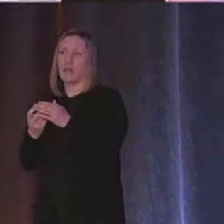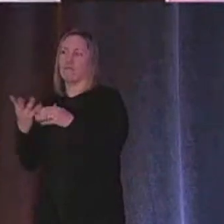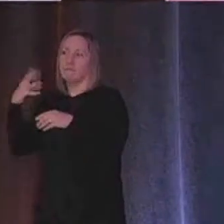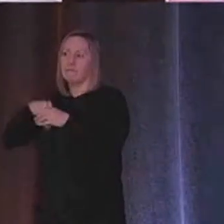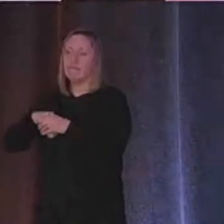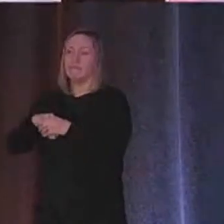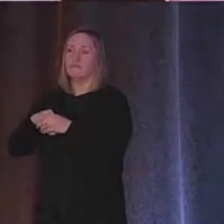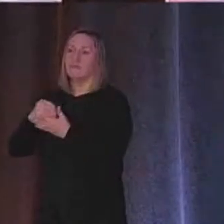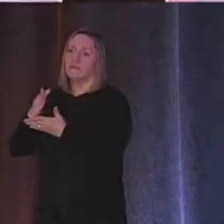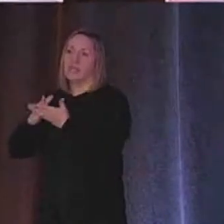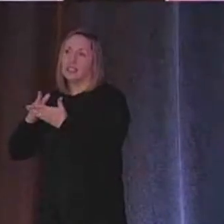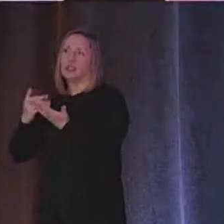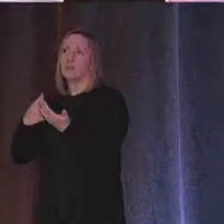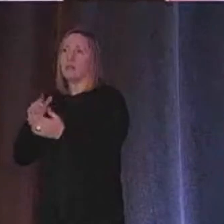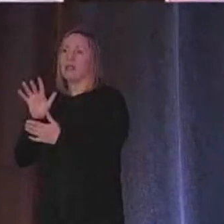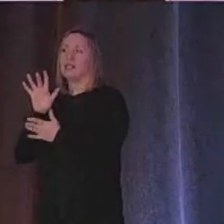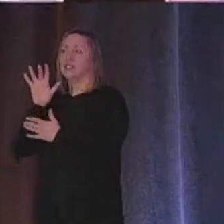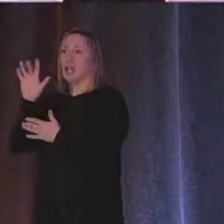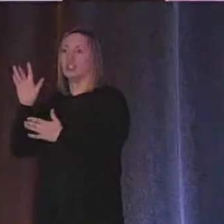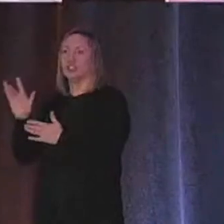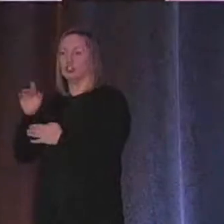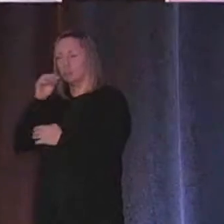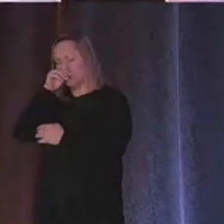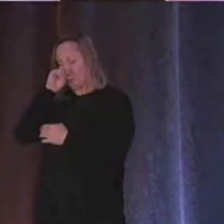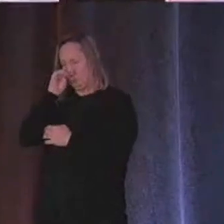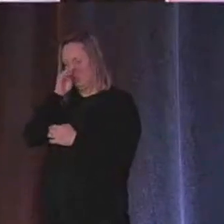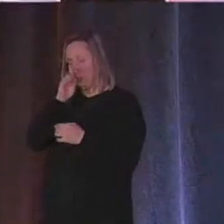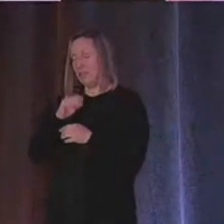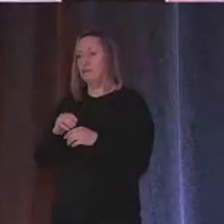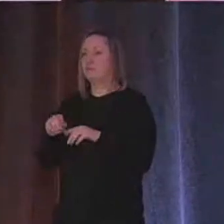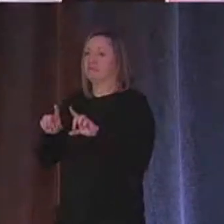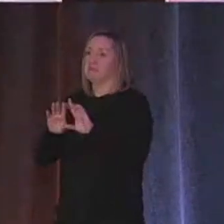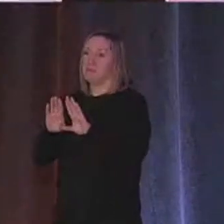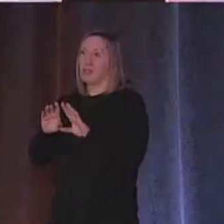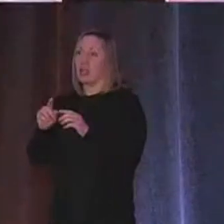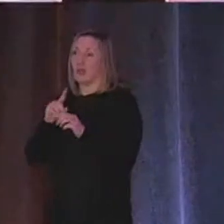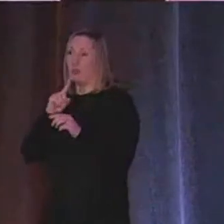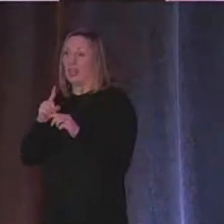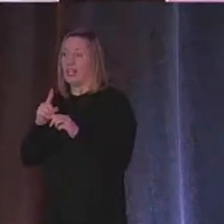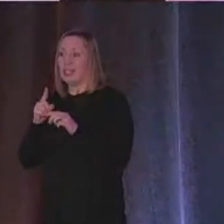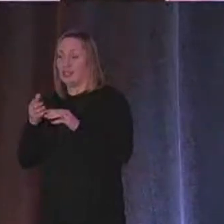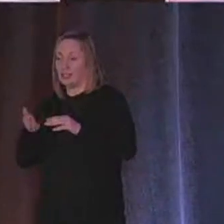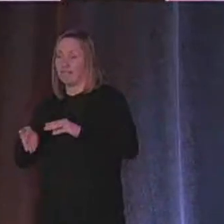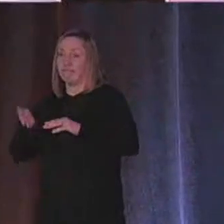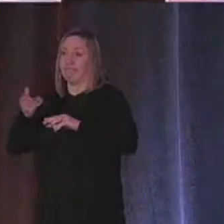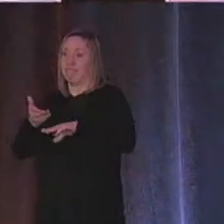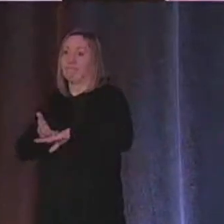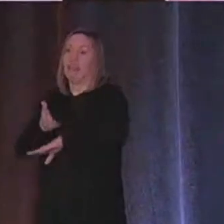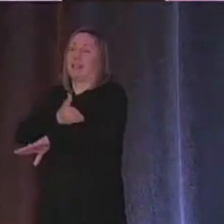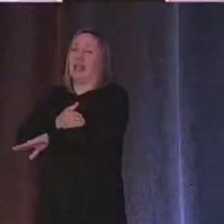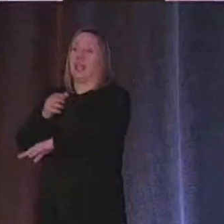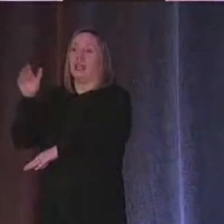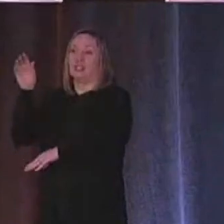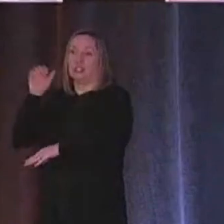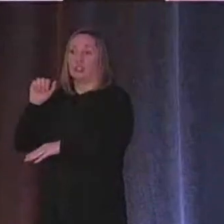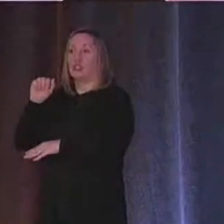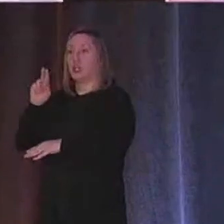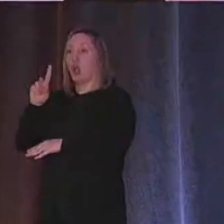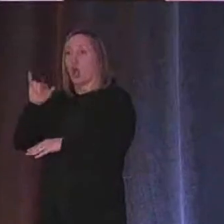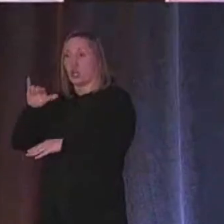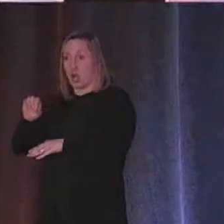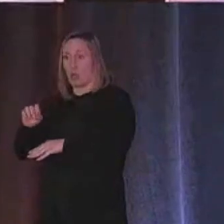can get some touch panels or really enhance the audio, make it like a true